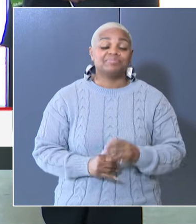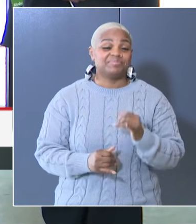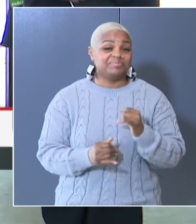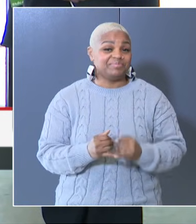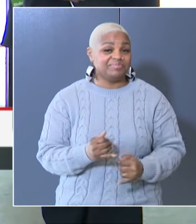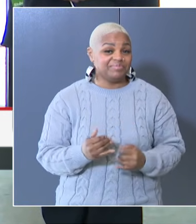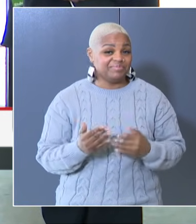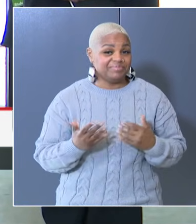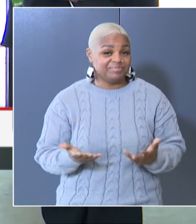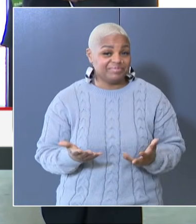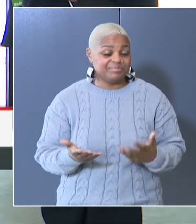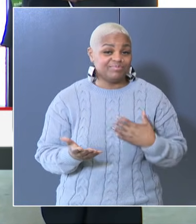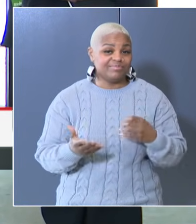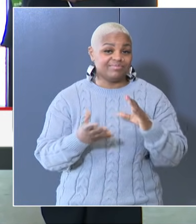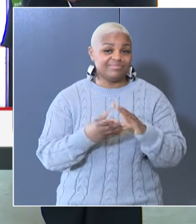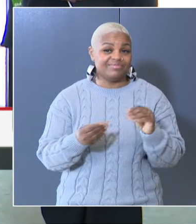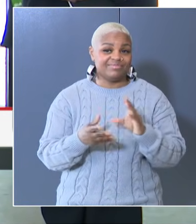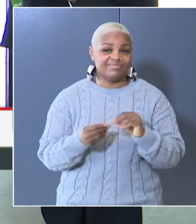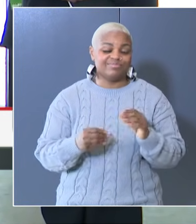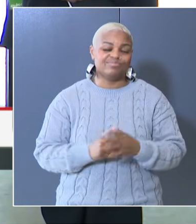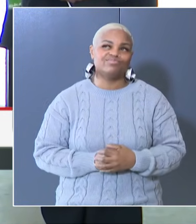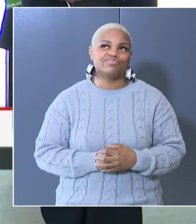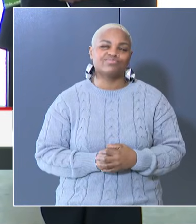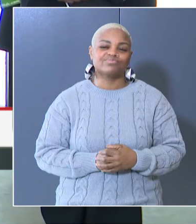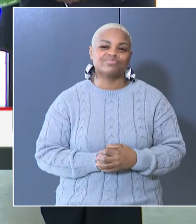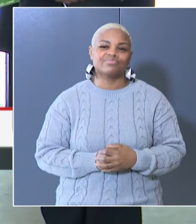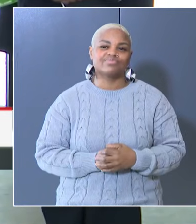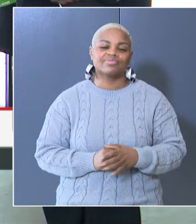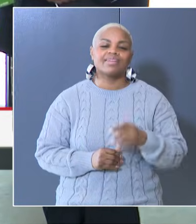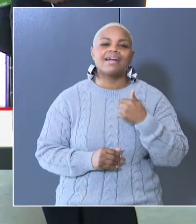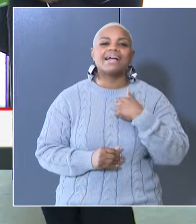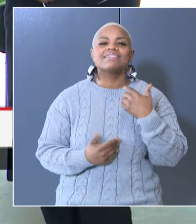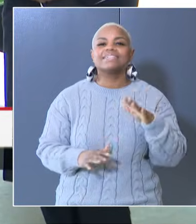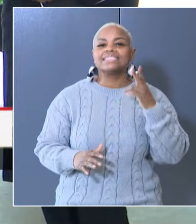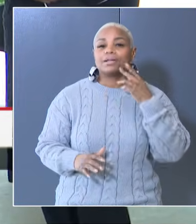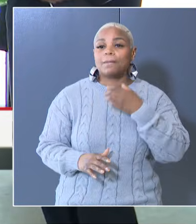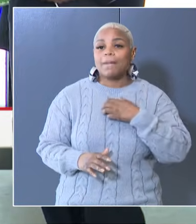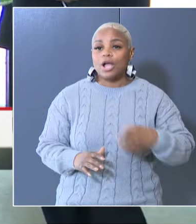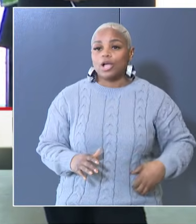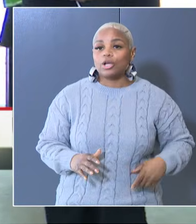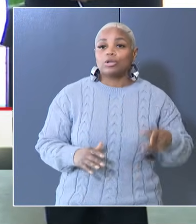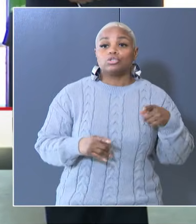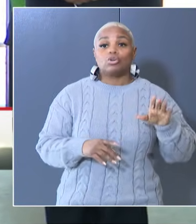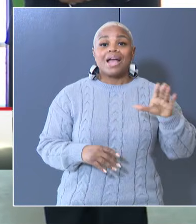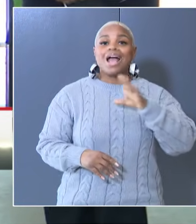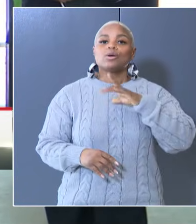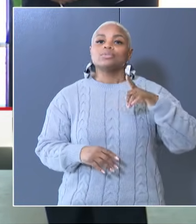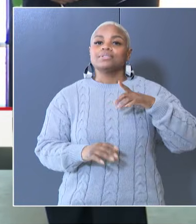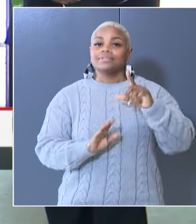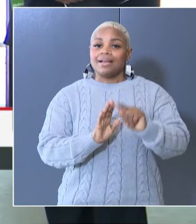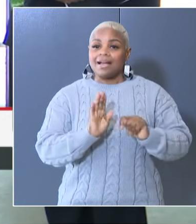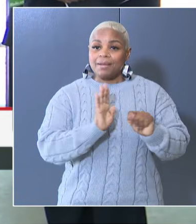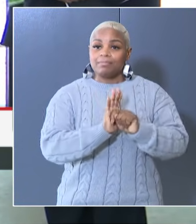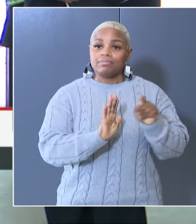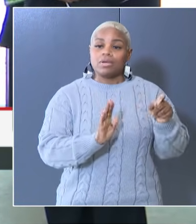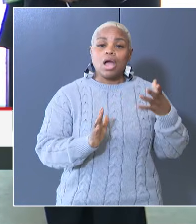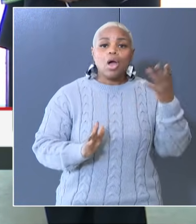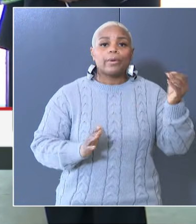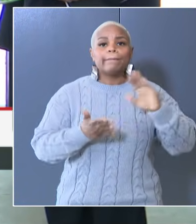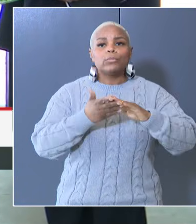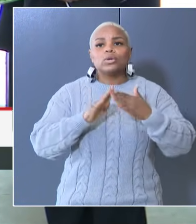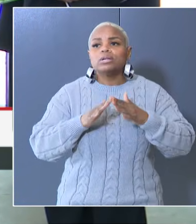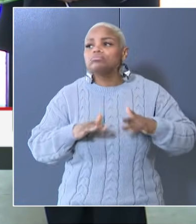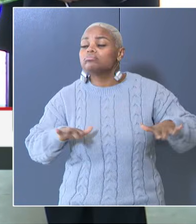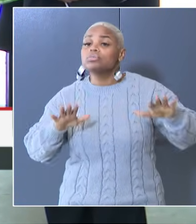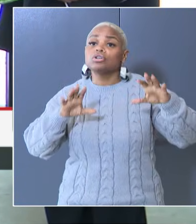that, I know this, I've seen the mayor when she was a council member out in the community in the rain and in the sun, and showing up